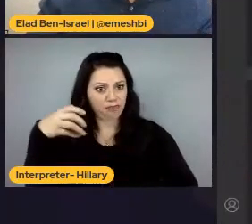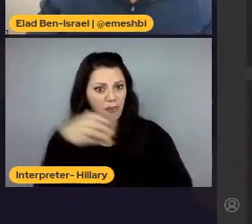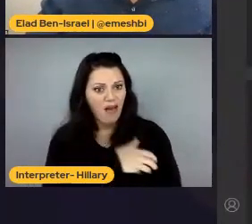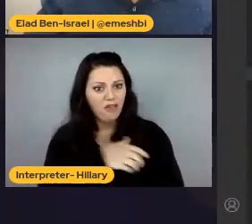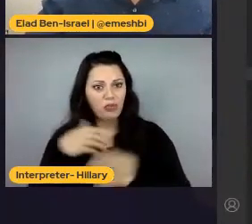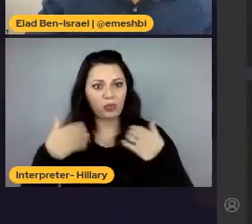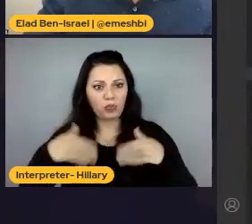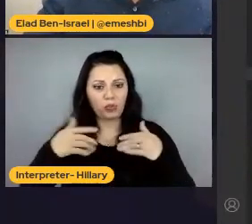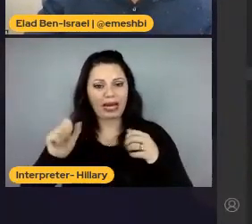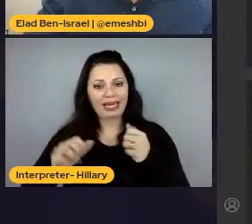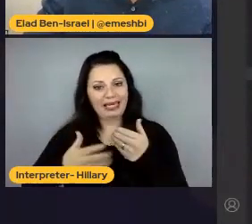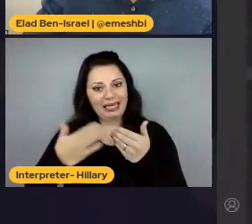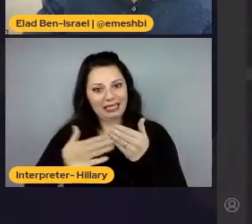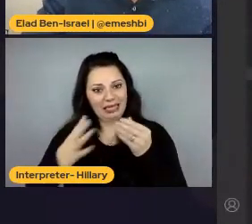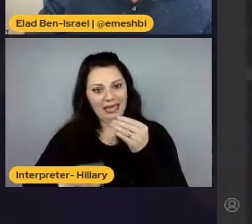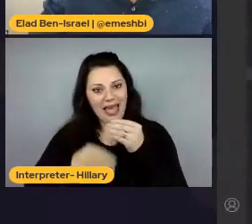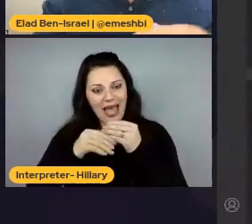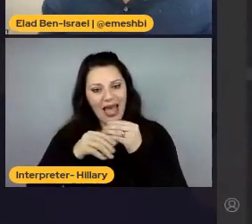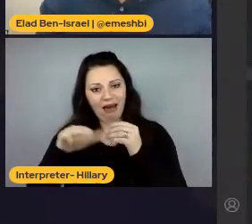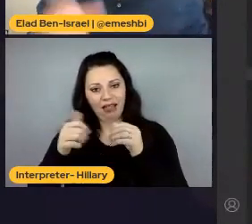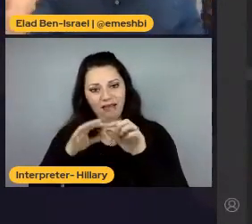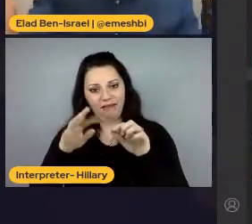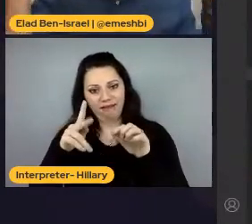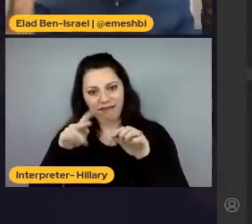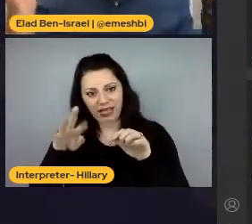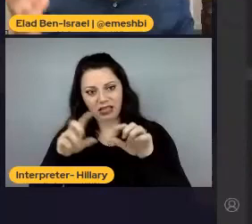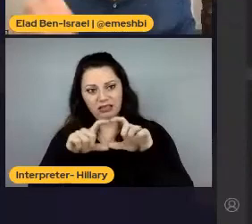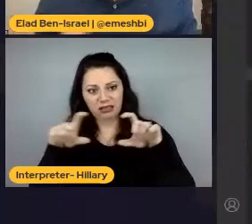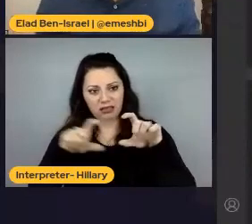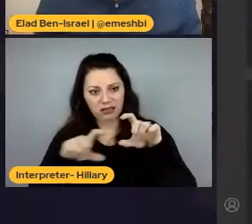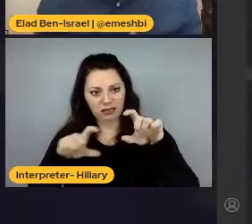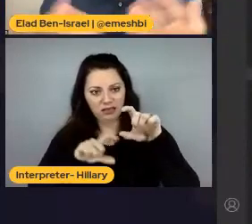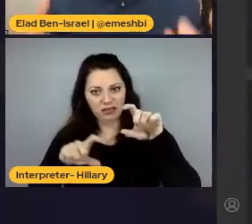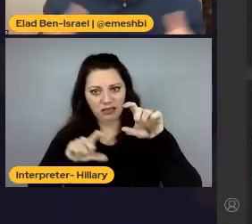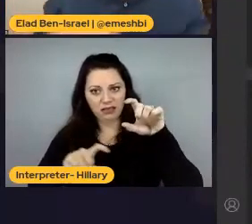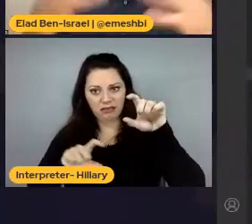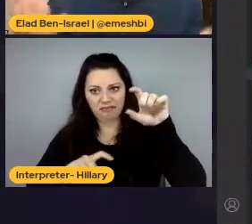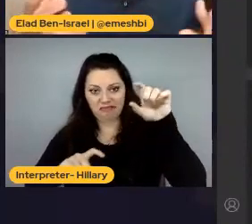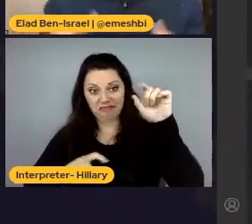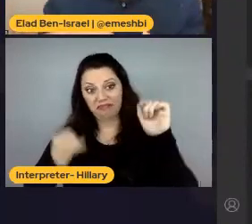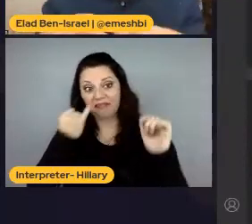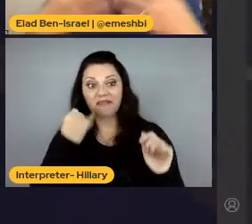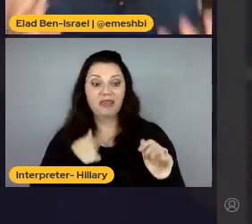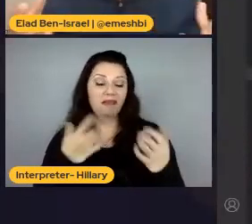can easily add another another field here, and it's just gonna go here. And if I want